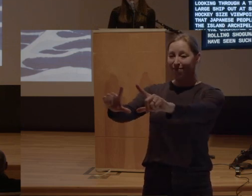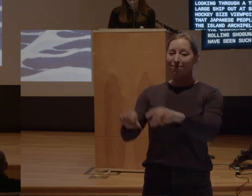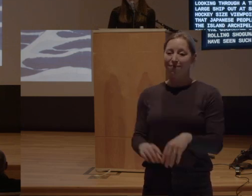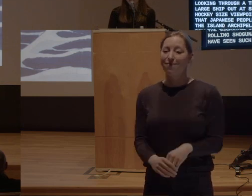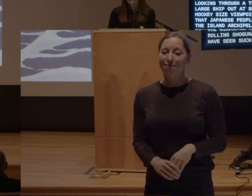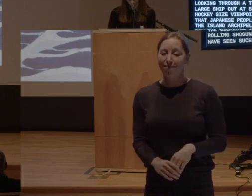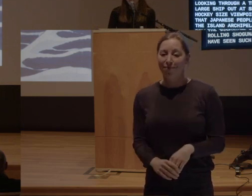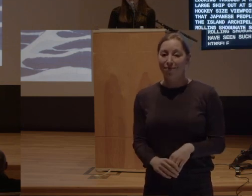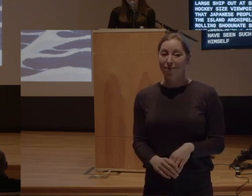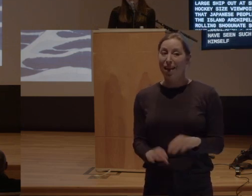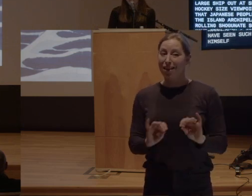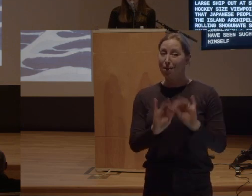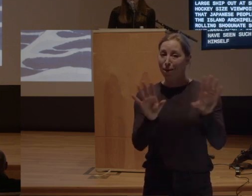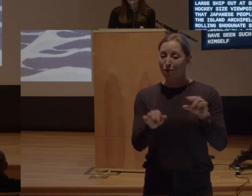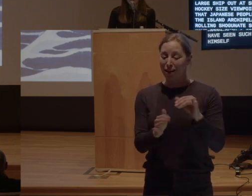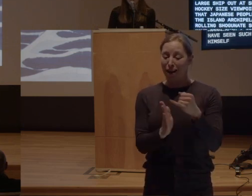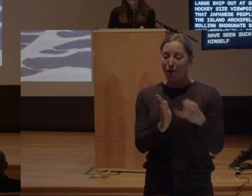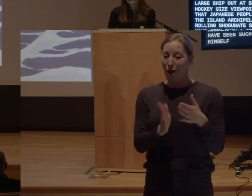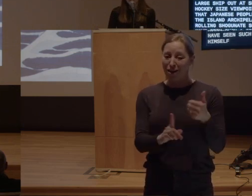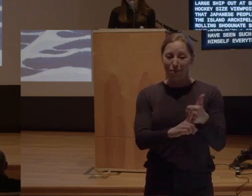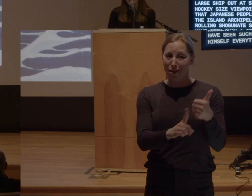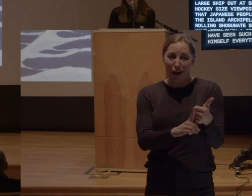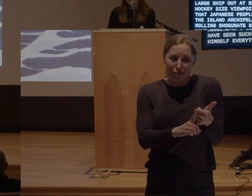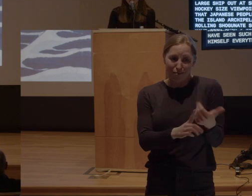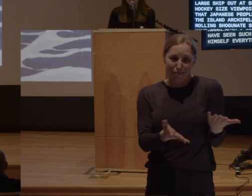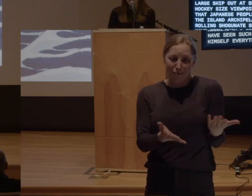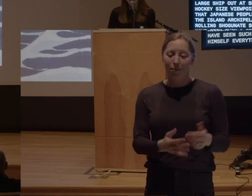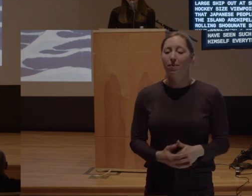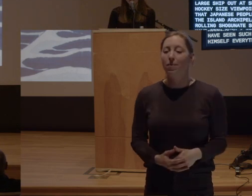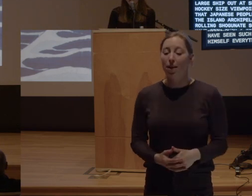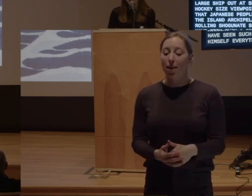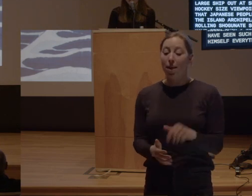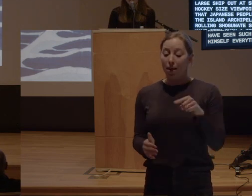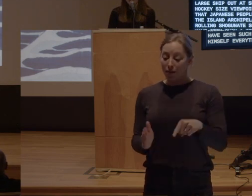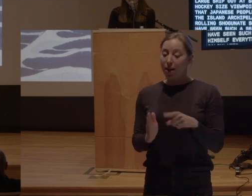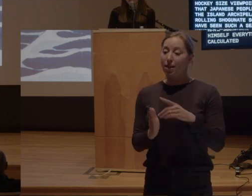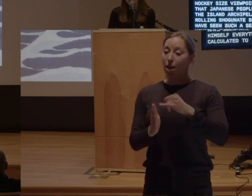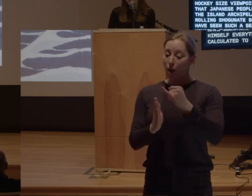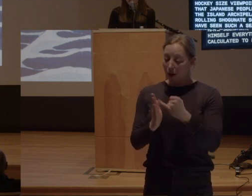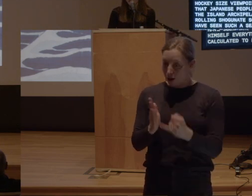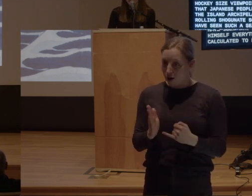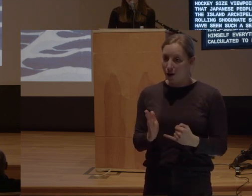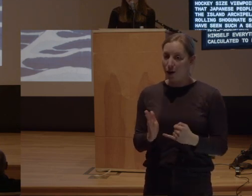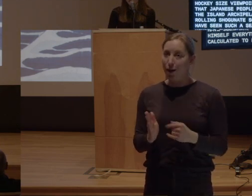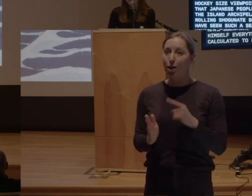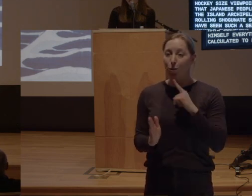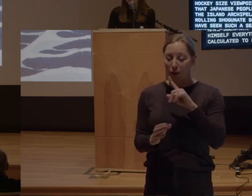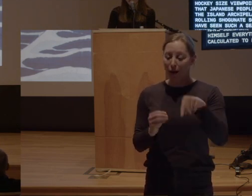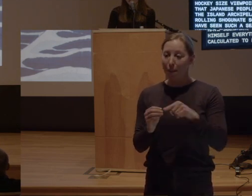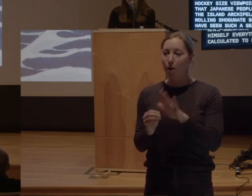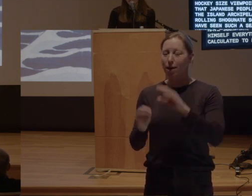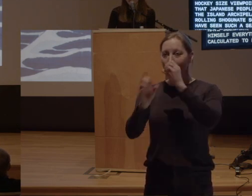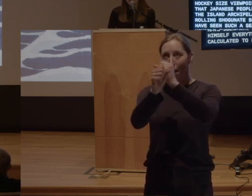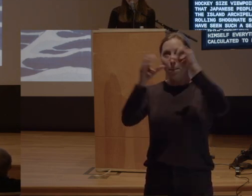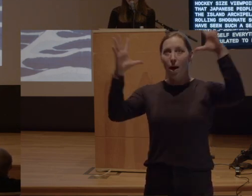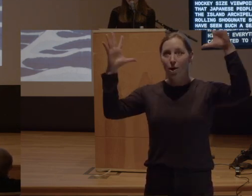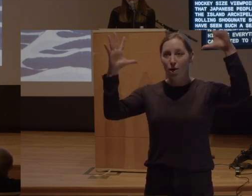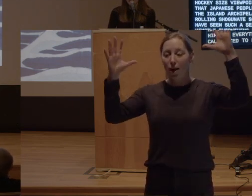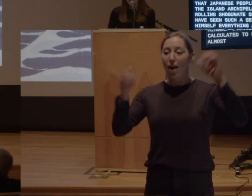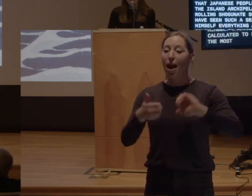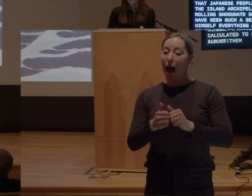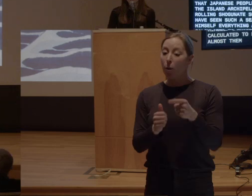artist himself. Everything about this design is calculated to excite the viewer's imagination and immerse them